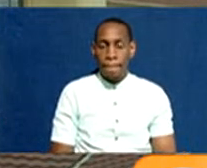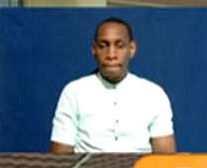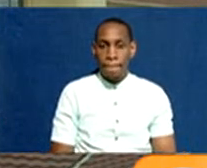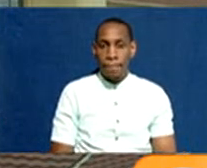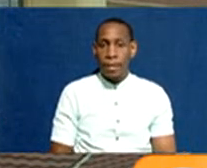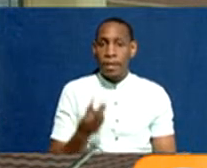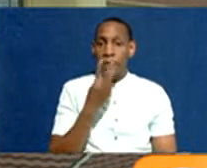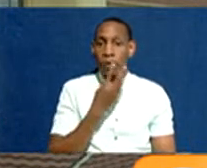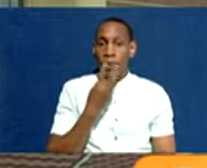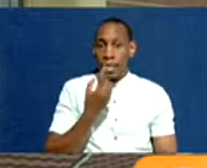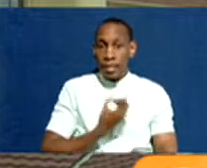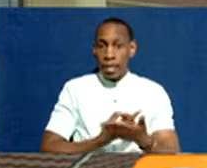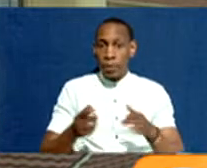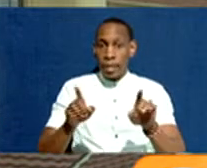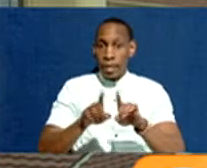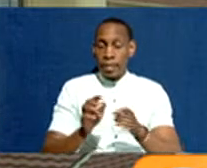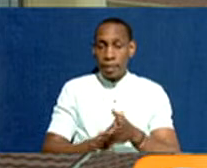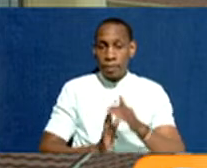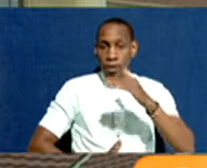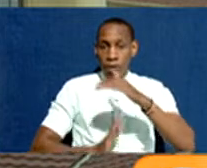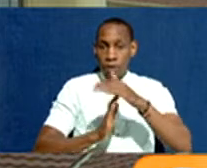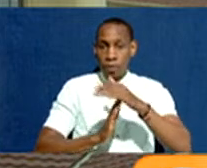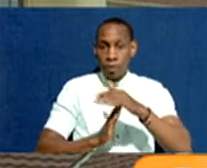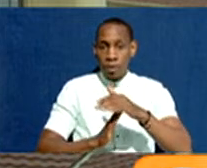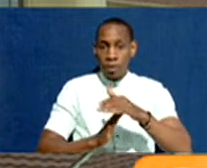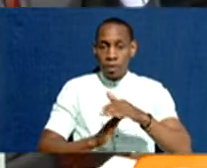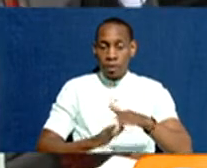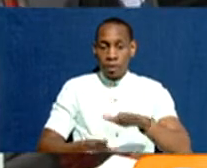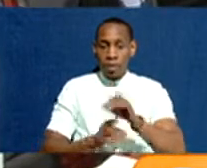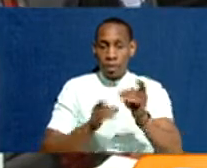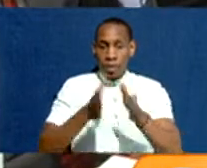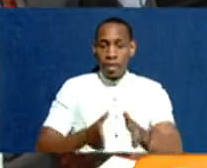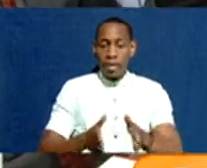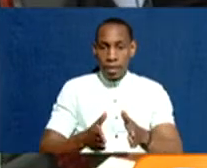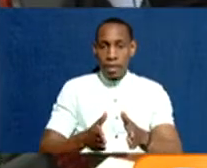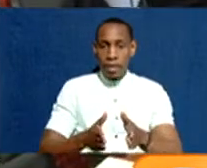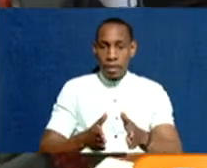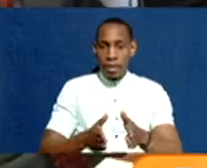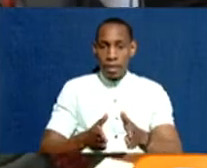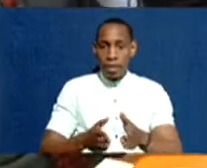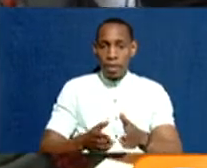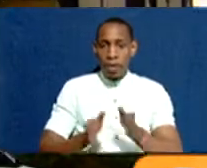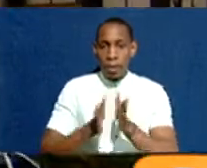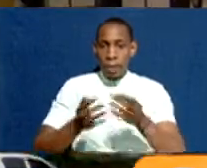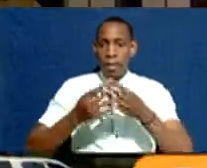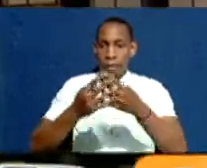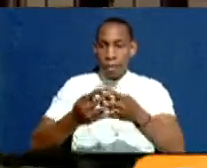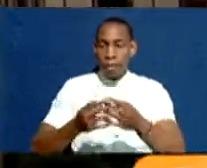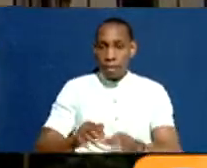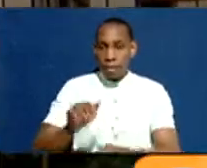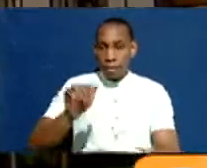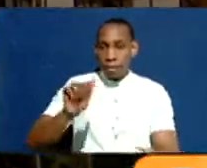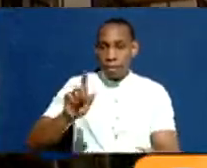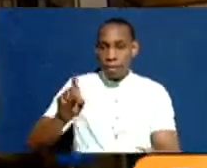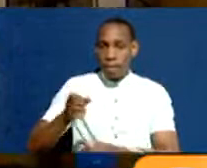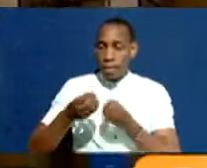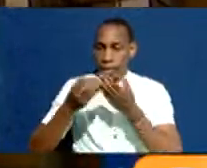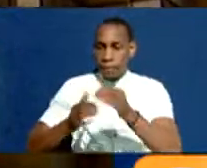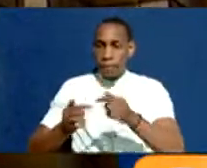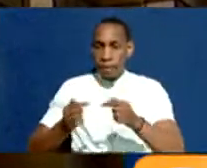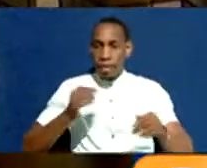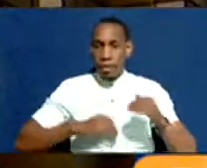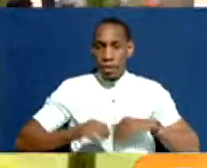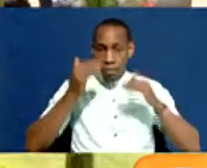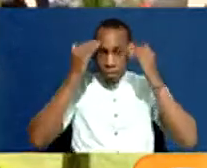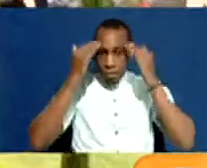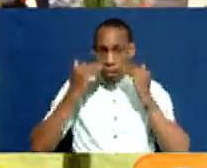On Wednesday this week, Senior Assistant Director of Public Prosecutions Alexander Muteti told the Anti-Corruption Court